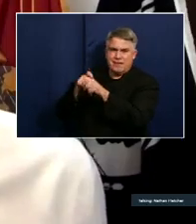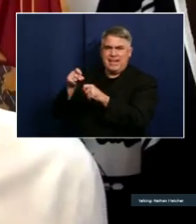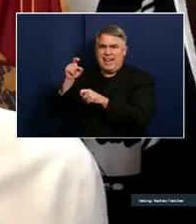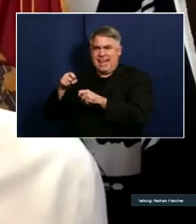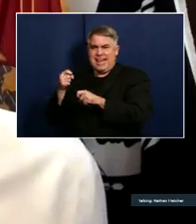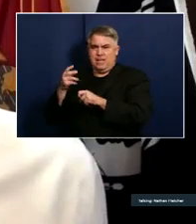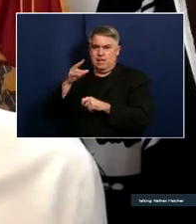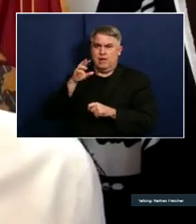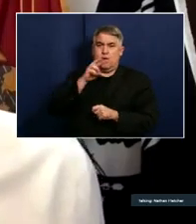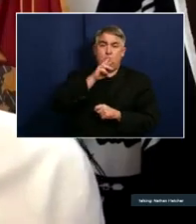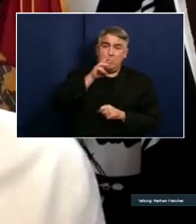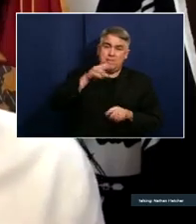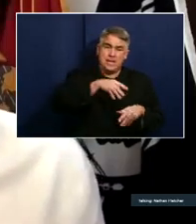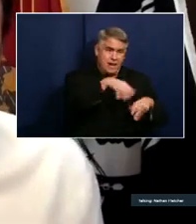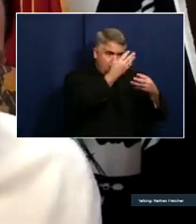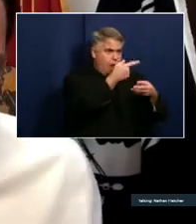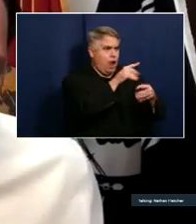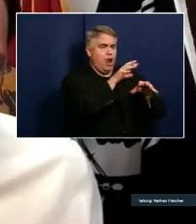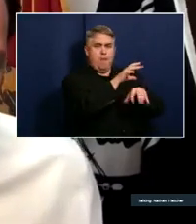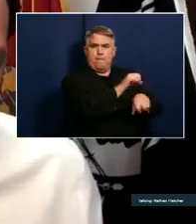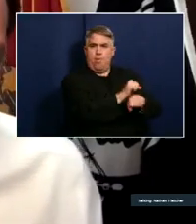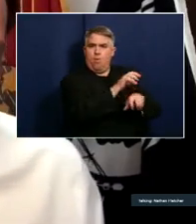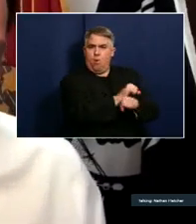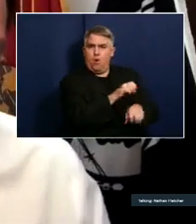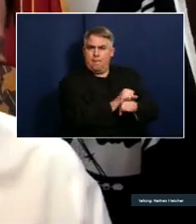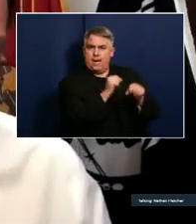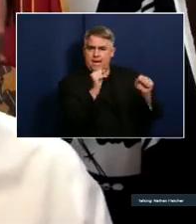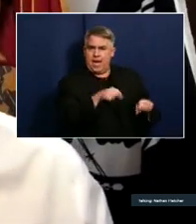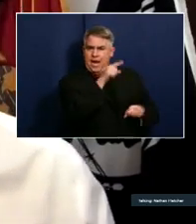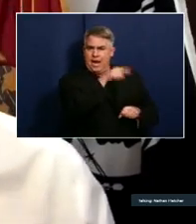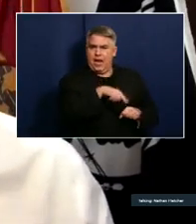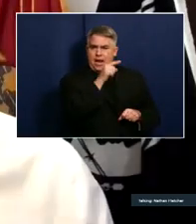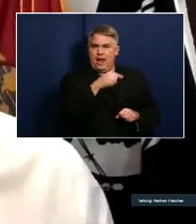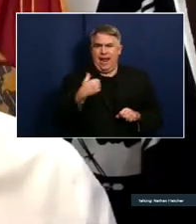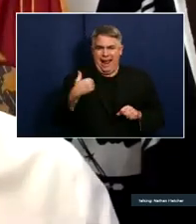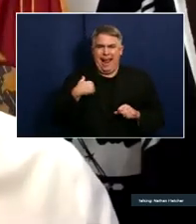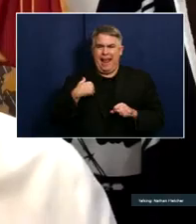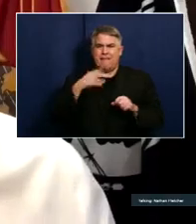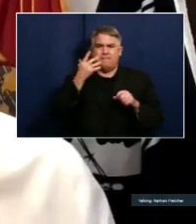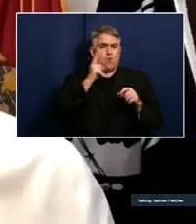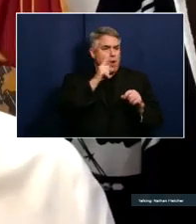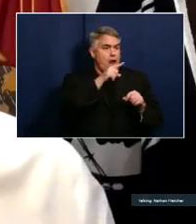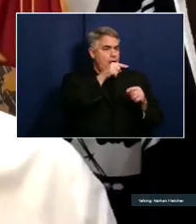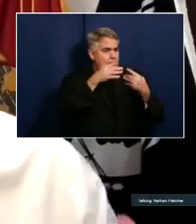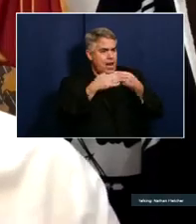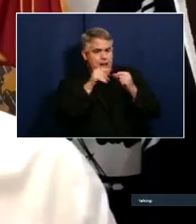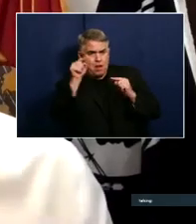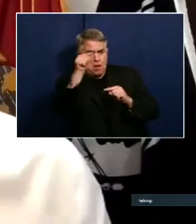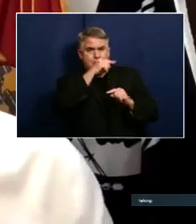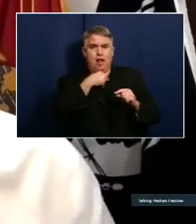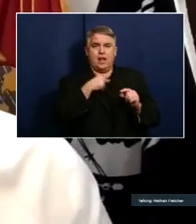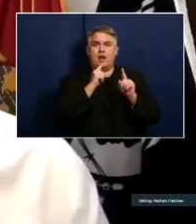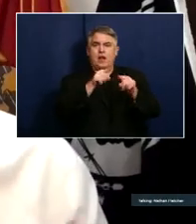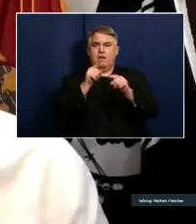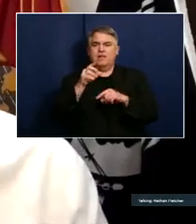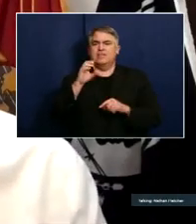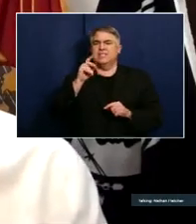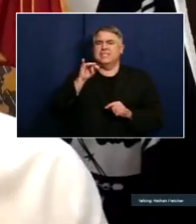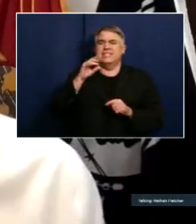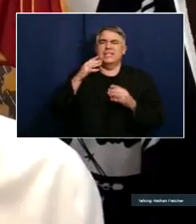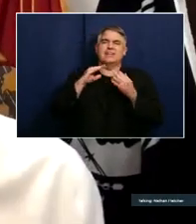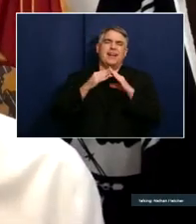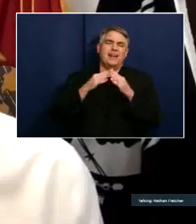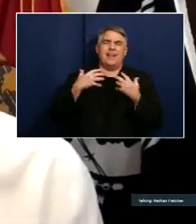vaccinationsupstationsd.com. We have dedicated sites blocked for our community healthcare workers, our promotors. If a senior doesn't